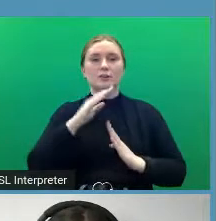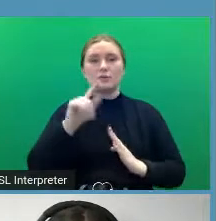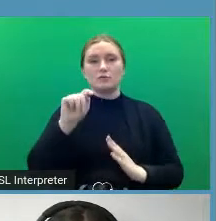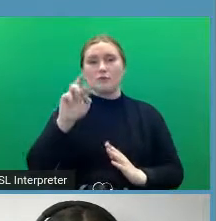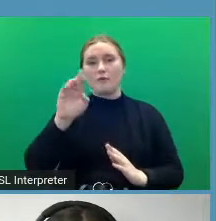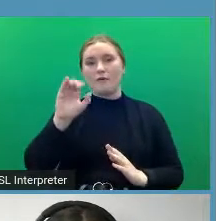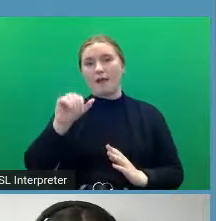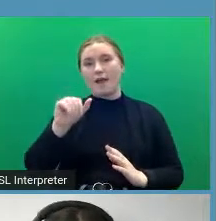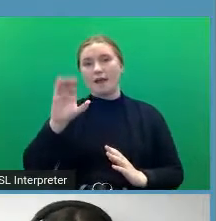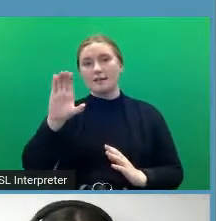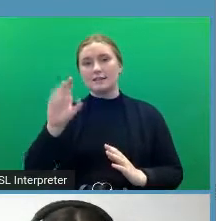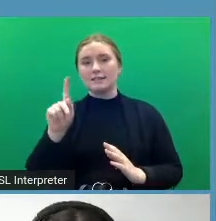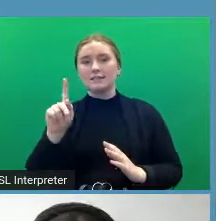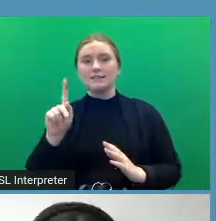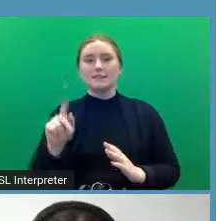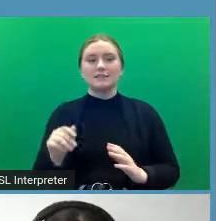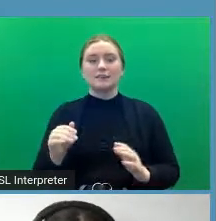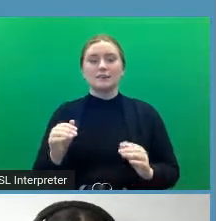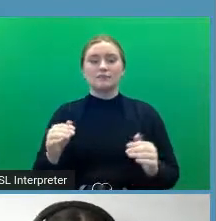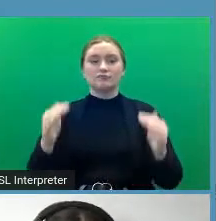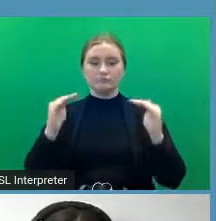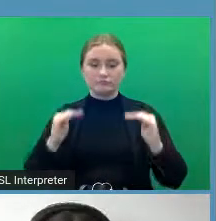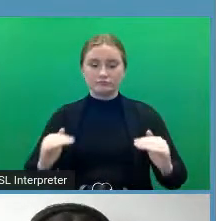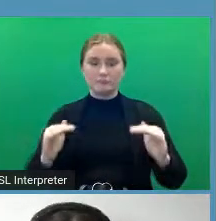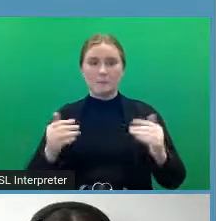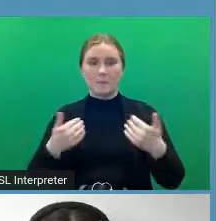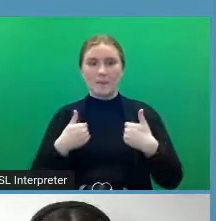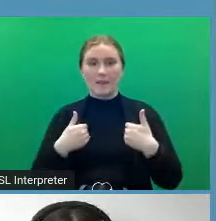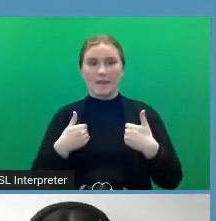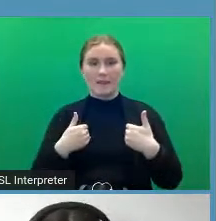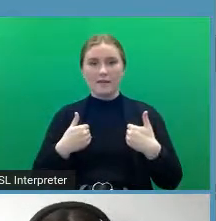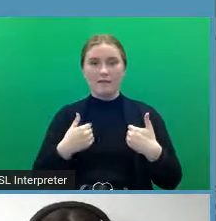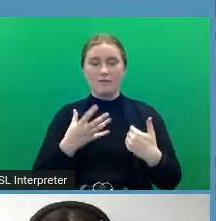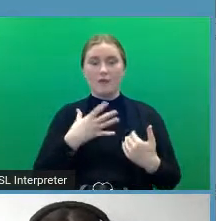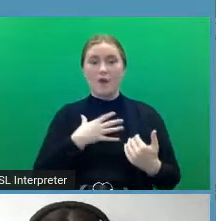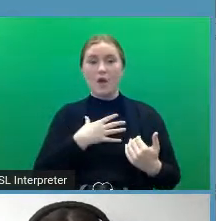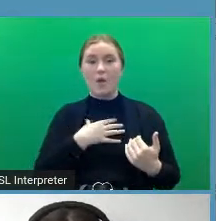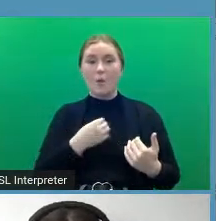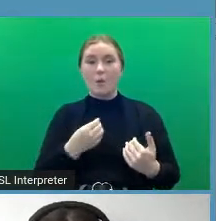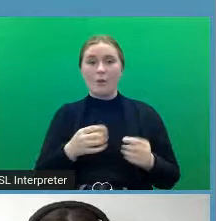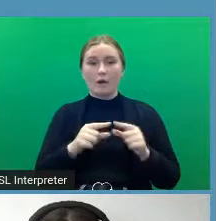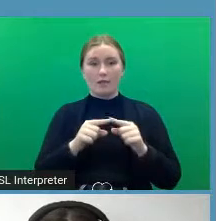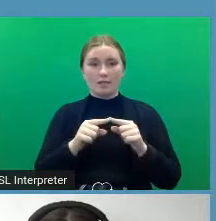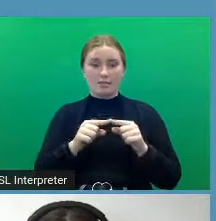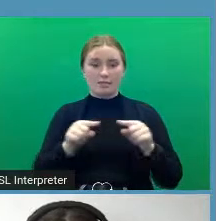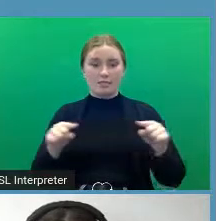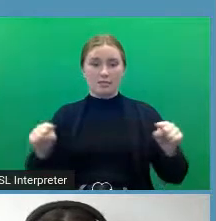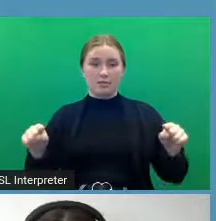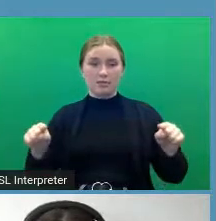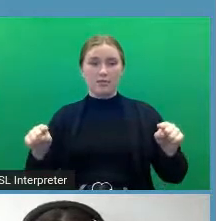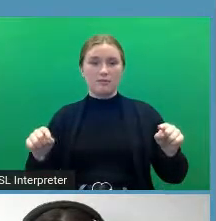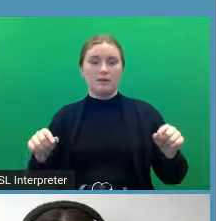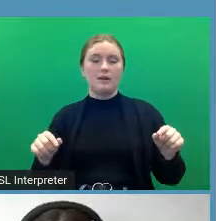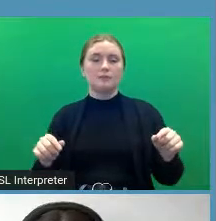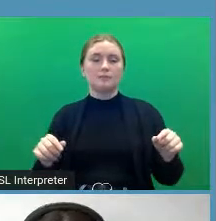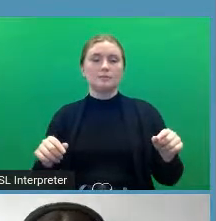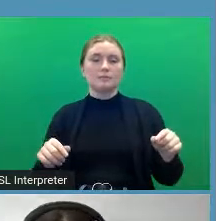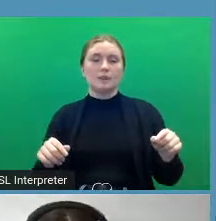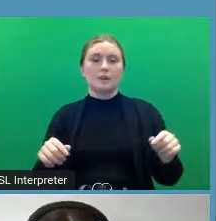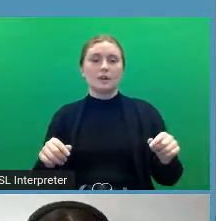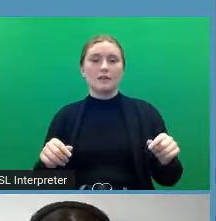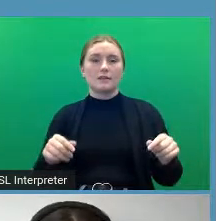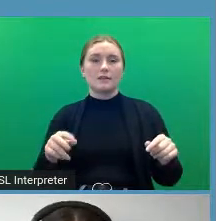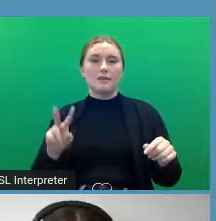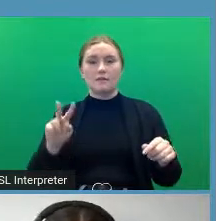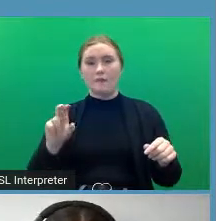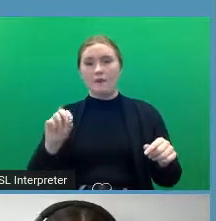of dialogue, and a track below that with a white line that represents volume. And we can, below